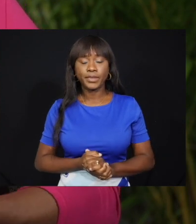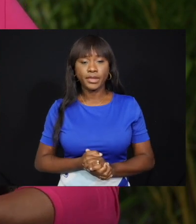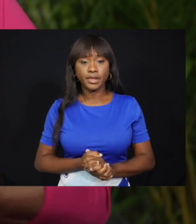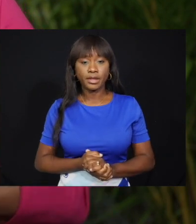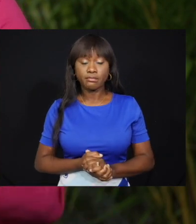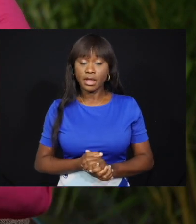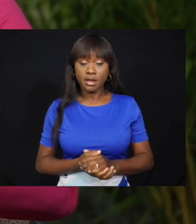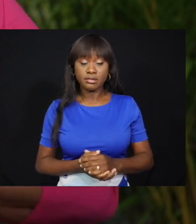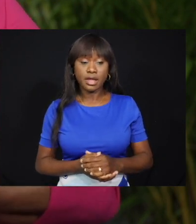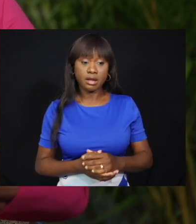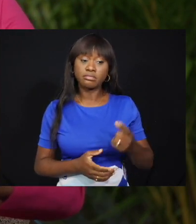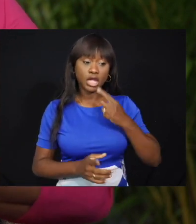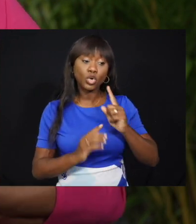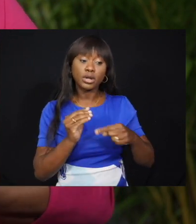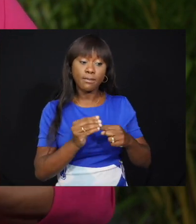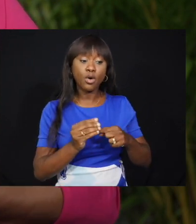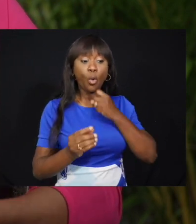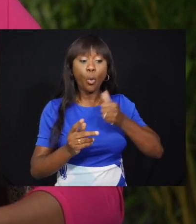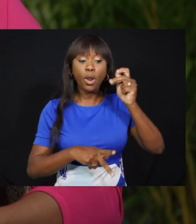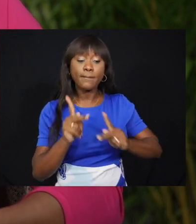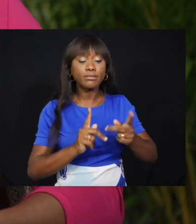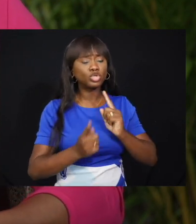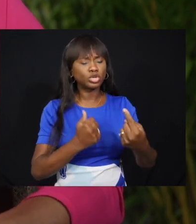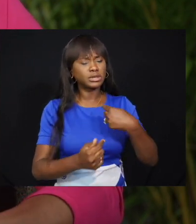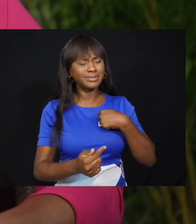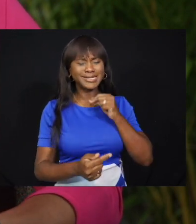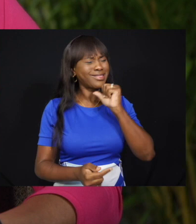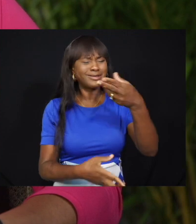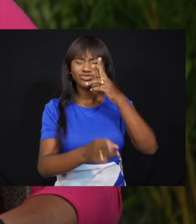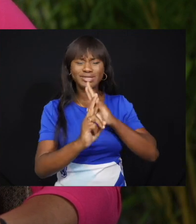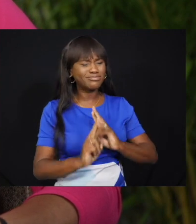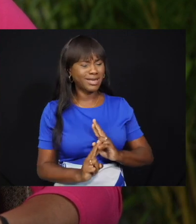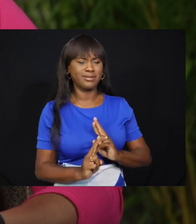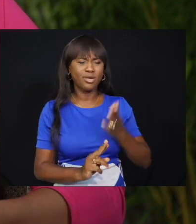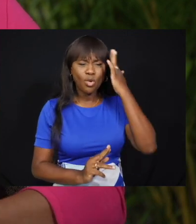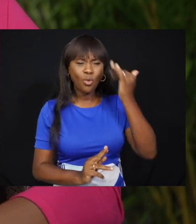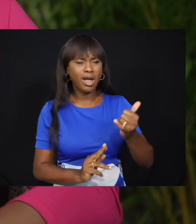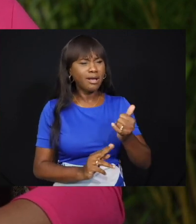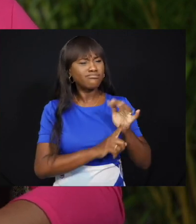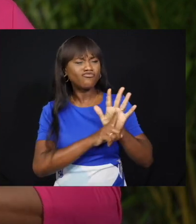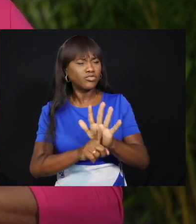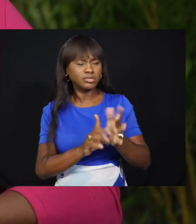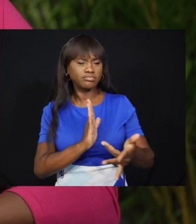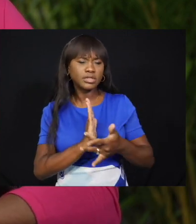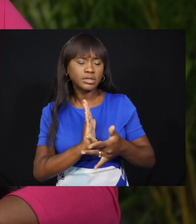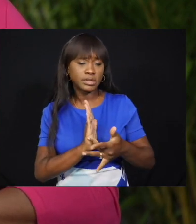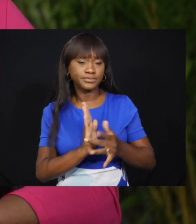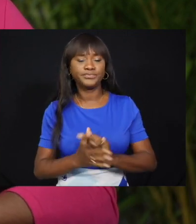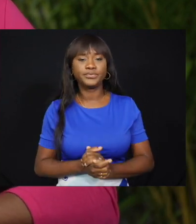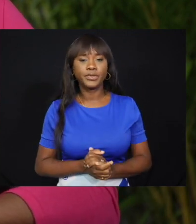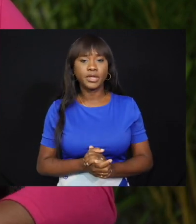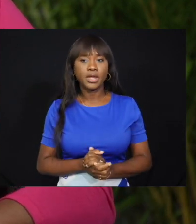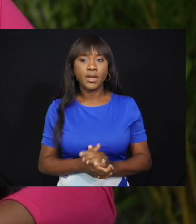this is coming from seniors that speak to me, they find it disrespectful, And most of all, the